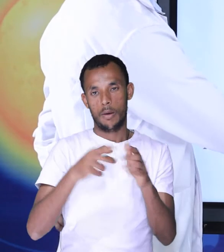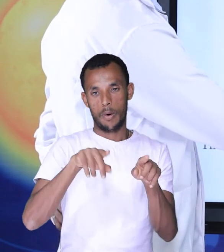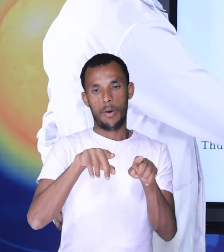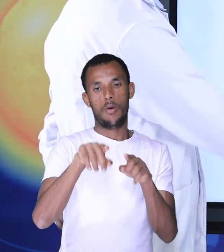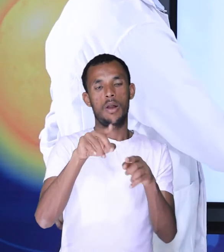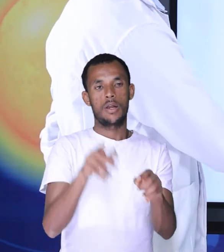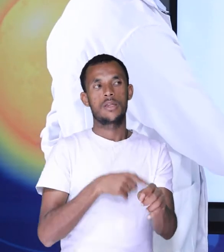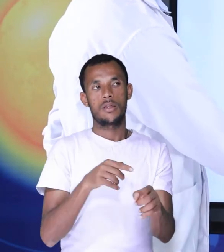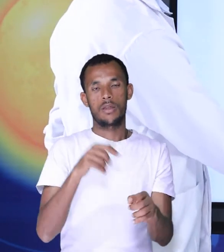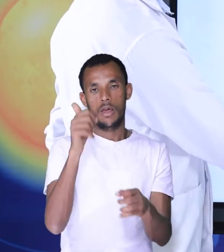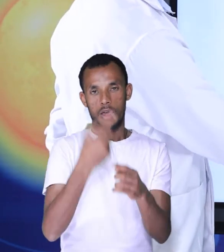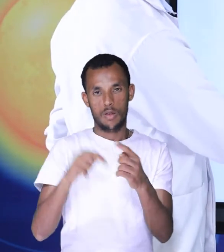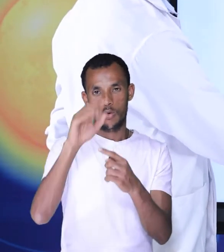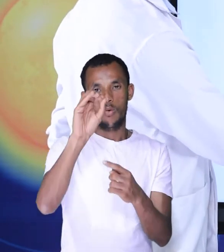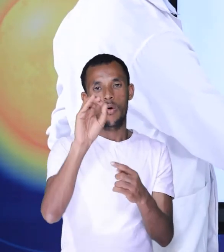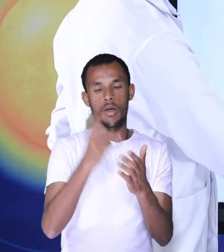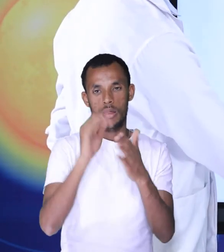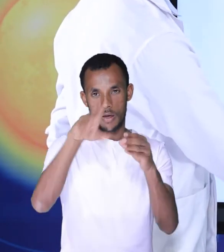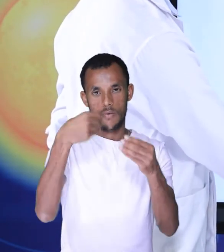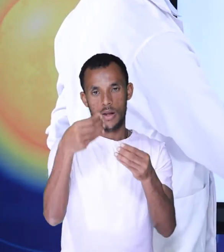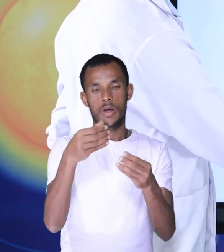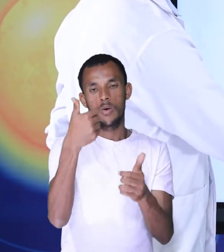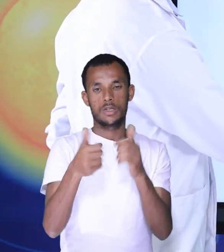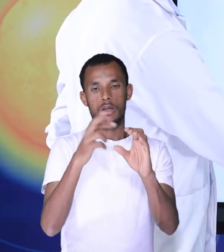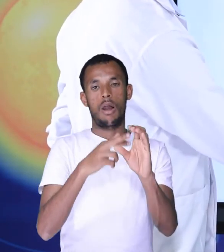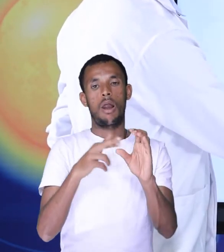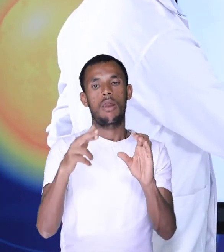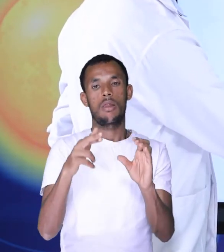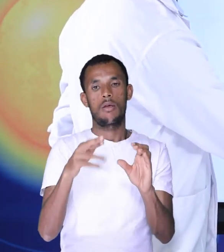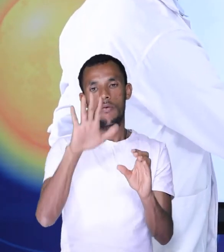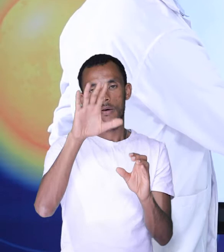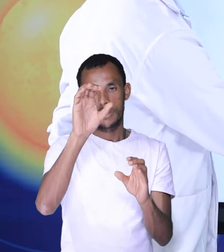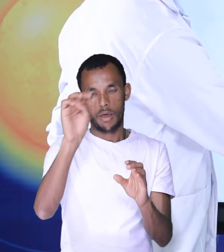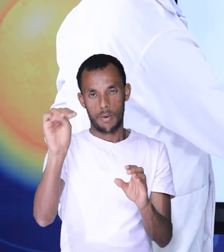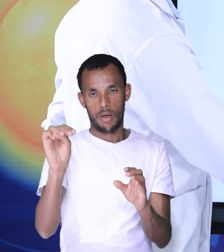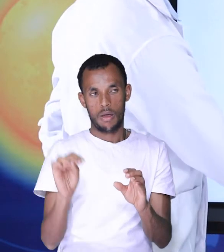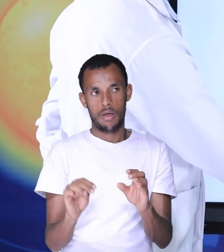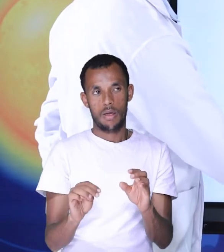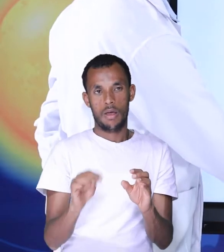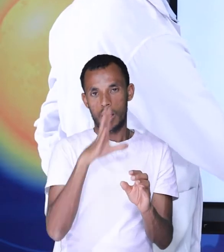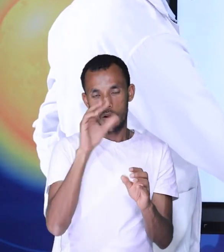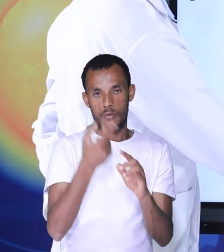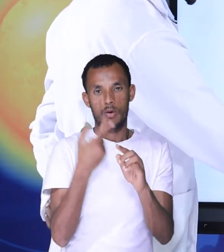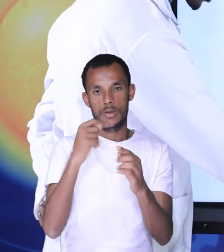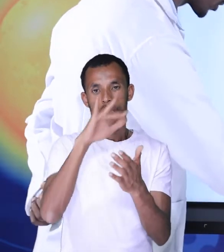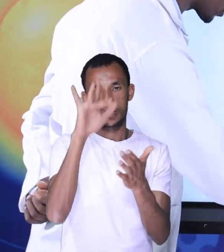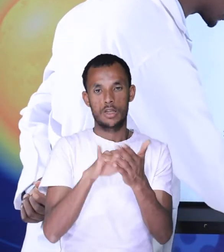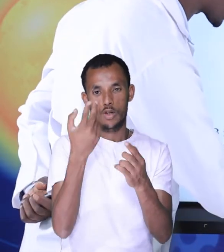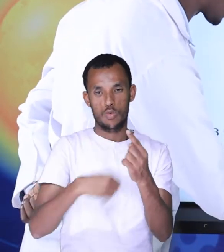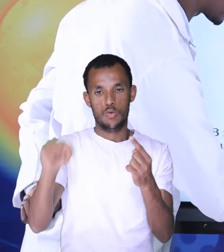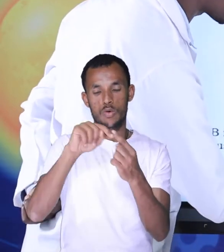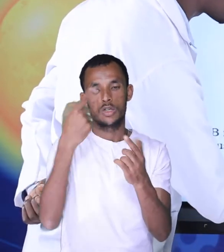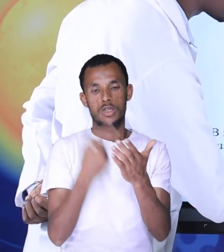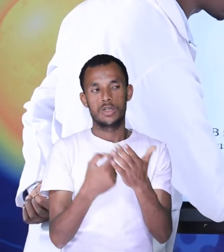distance. From A to O, it's given, which is the radius, 5 centimeter. And from the center to